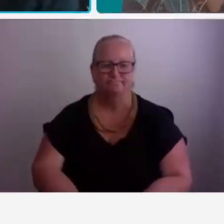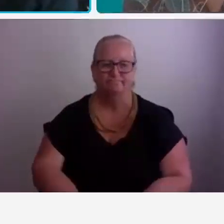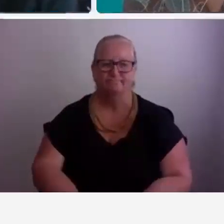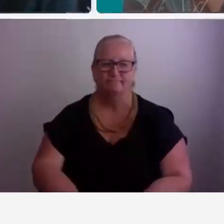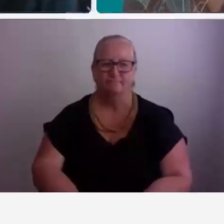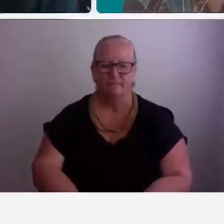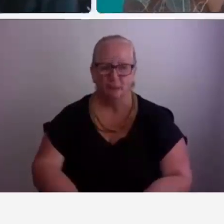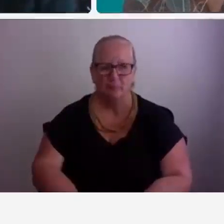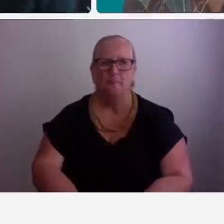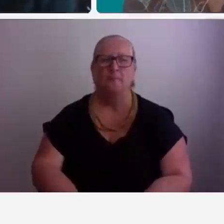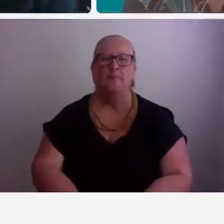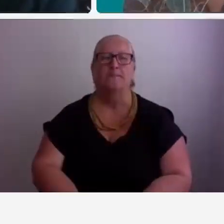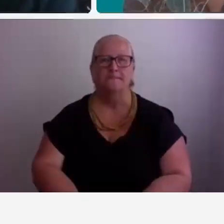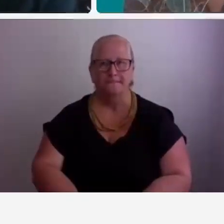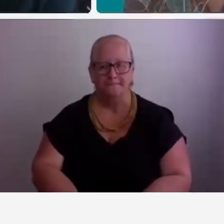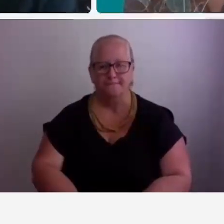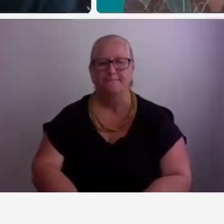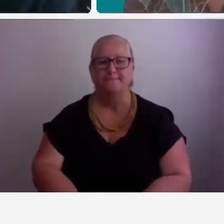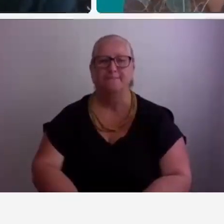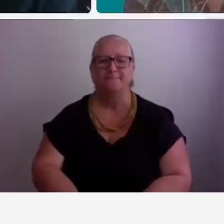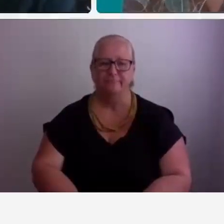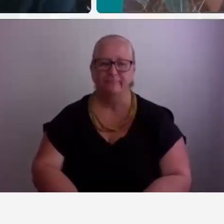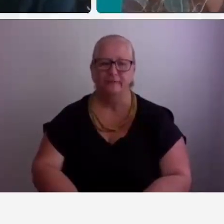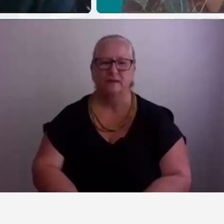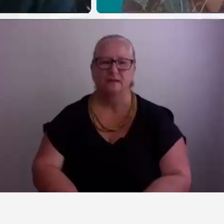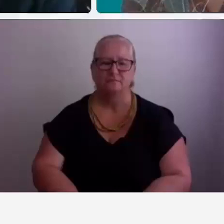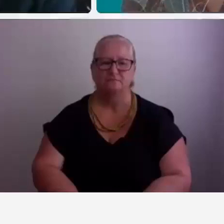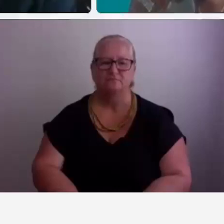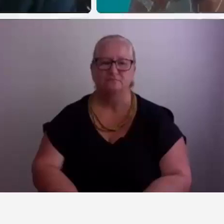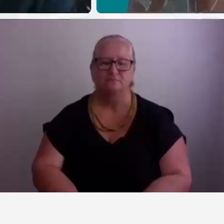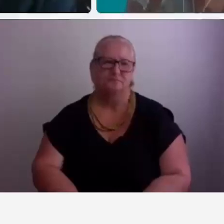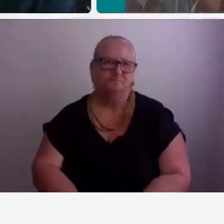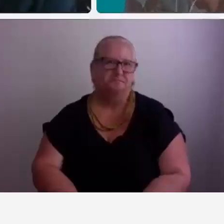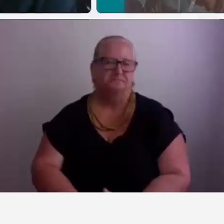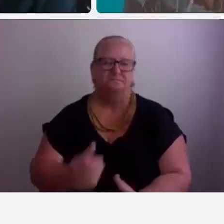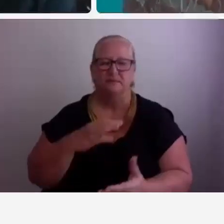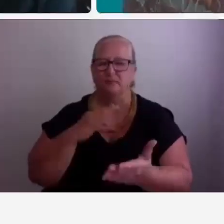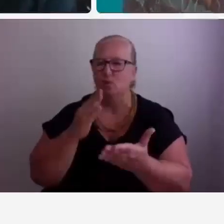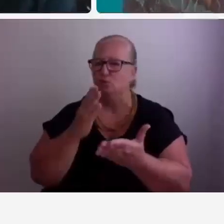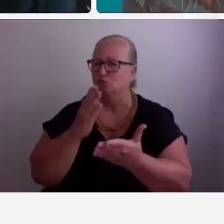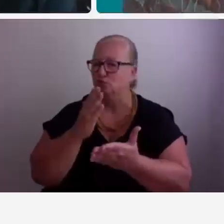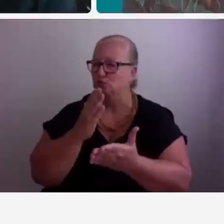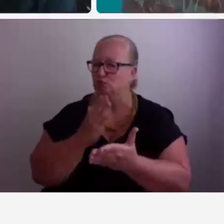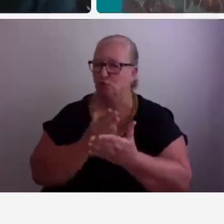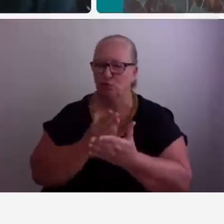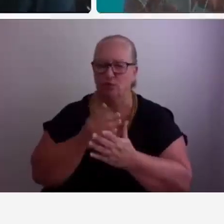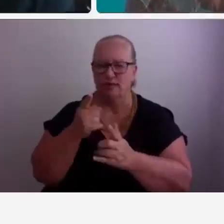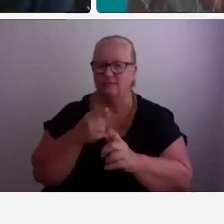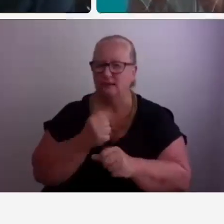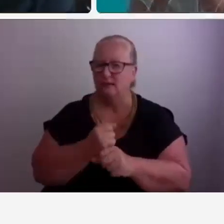That's a good question. Look, I'm not too sure in that circumstance, I guess,